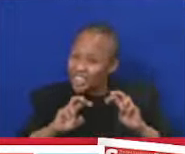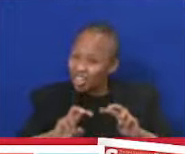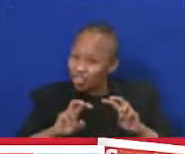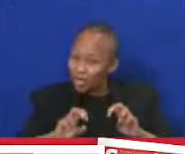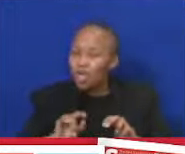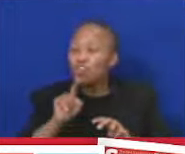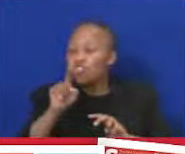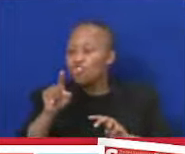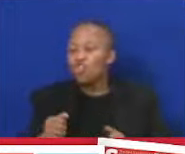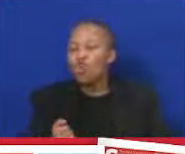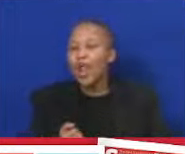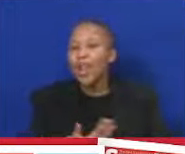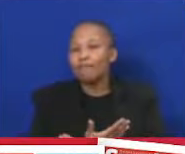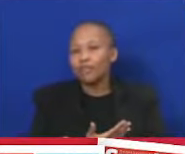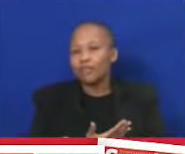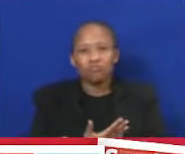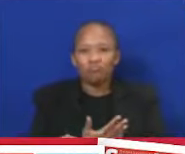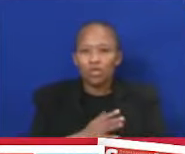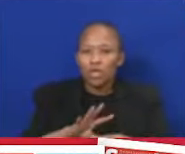Yes, Ms. Mahlasedi.